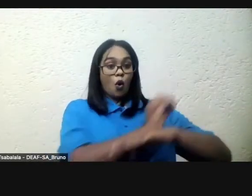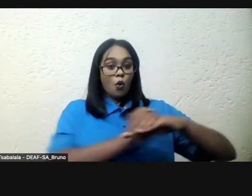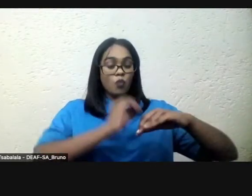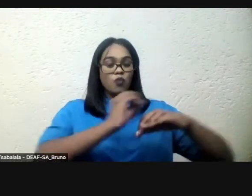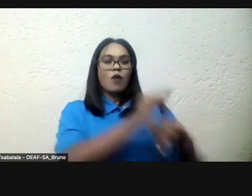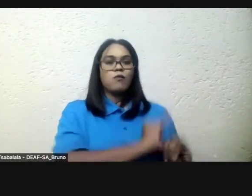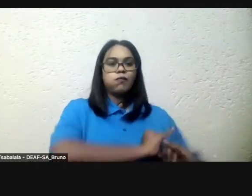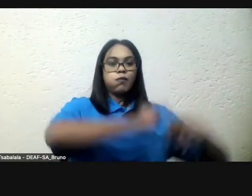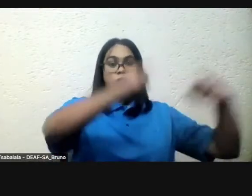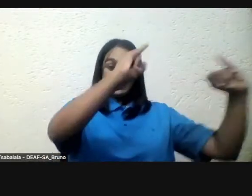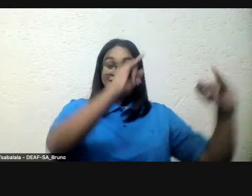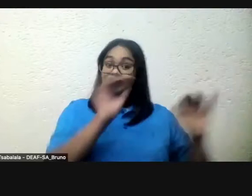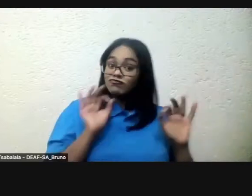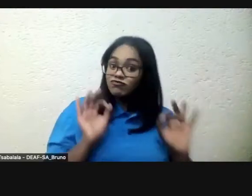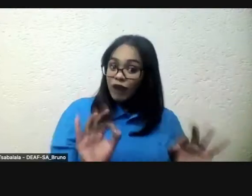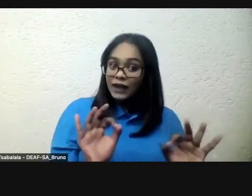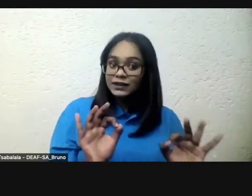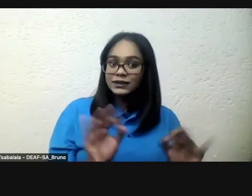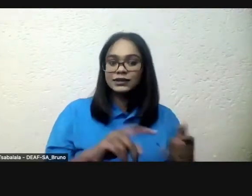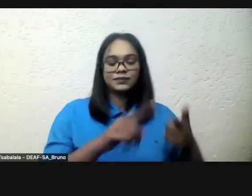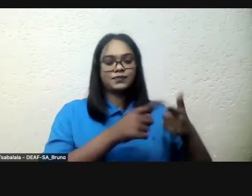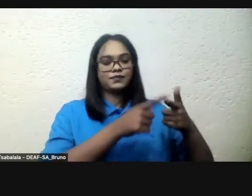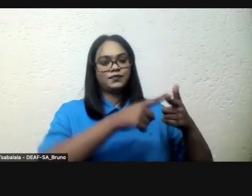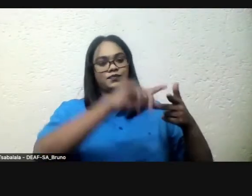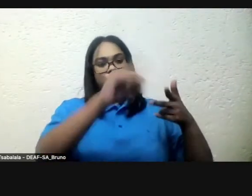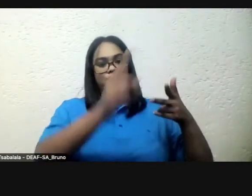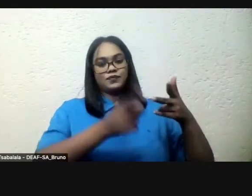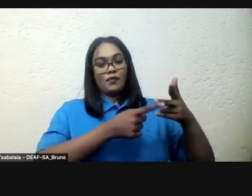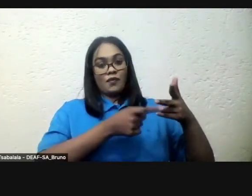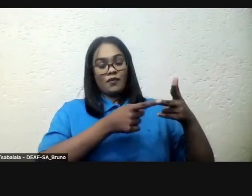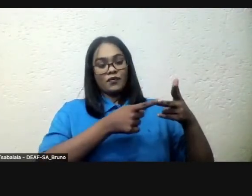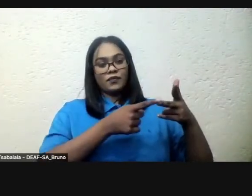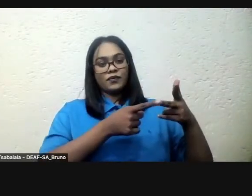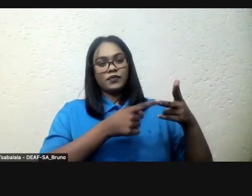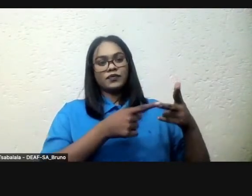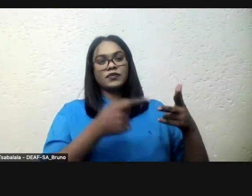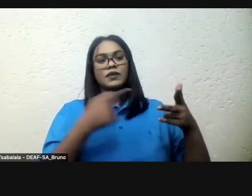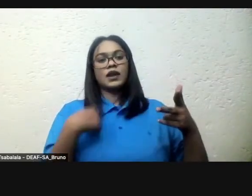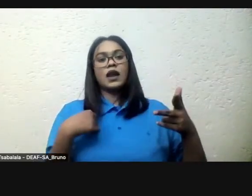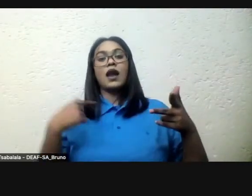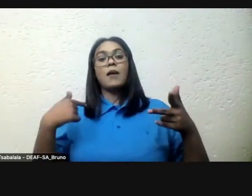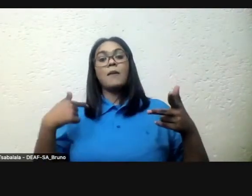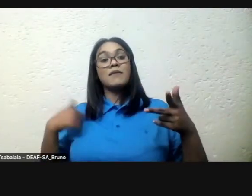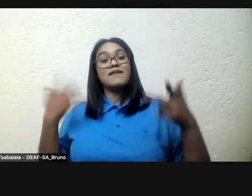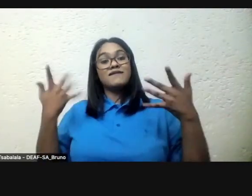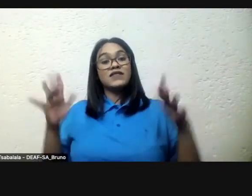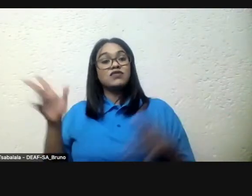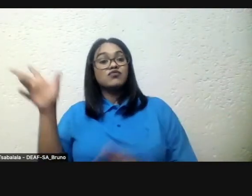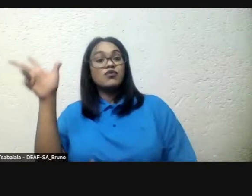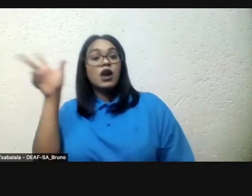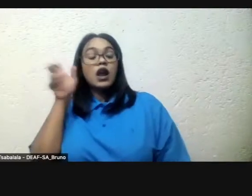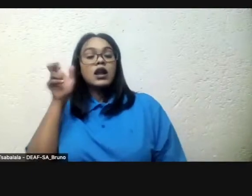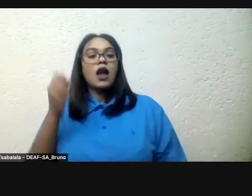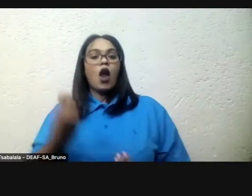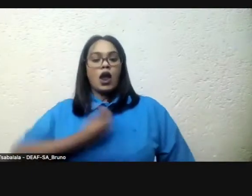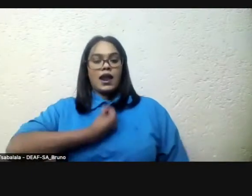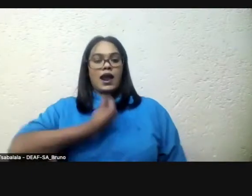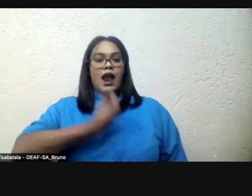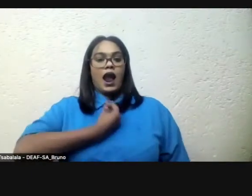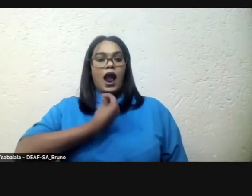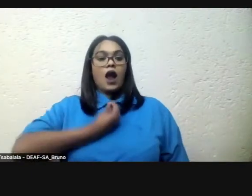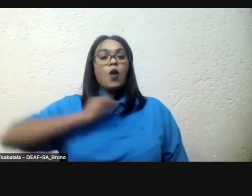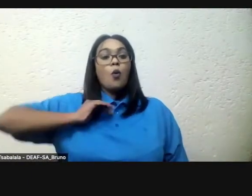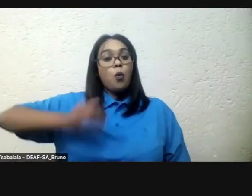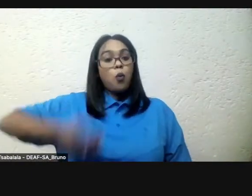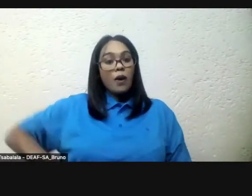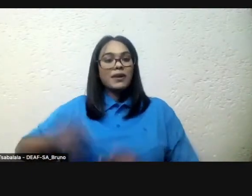Bloomberg. He says, I was told yesterday that there's been a higher proportion of young women admitted compared to the